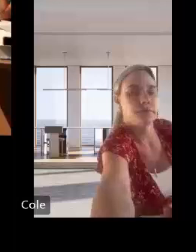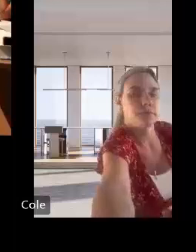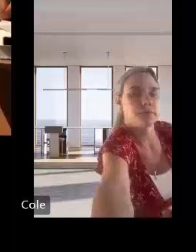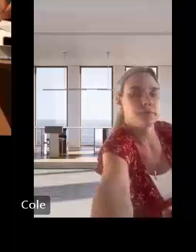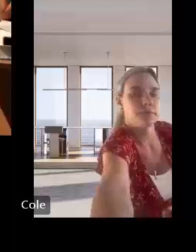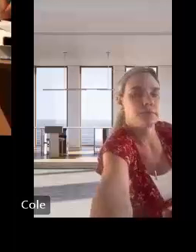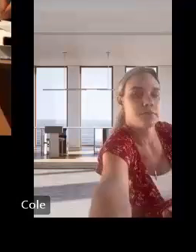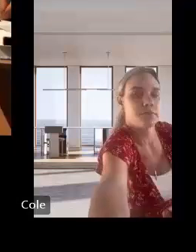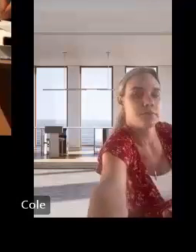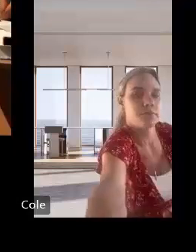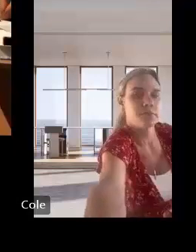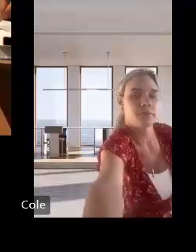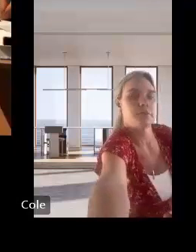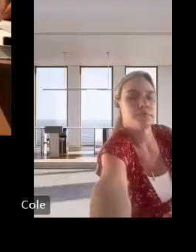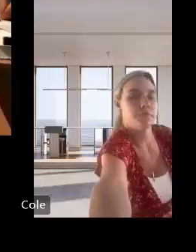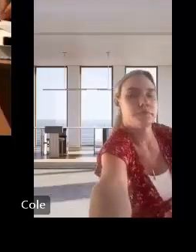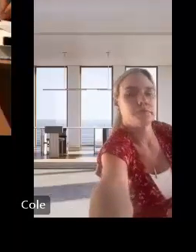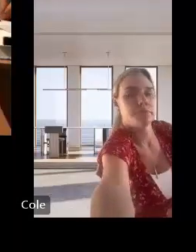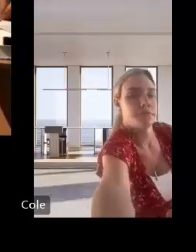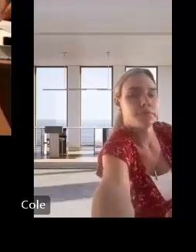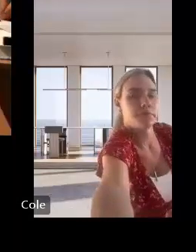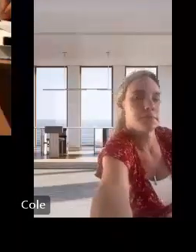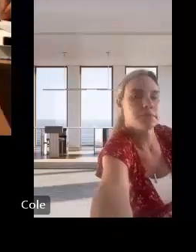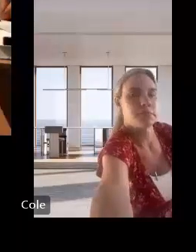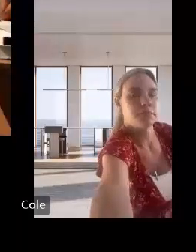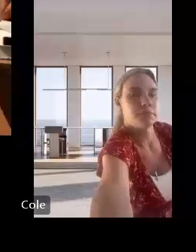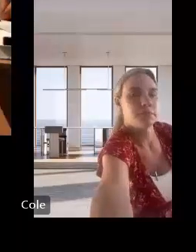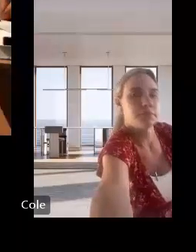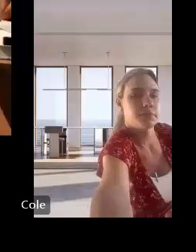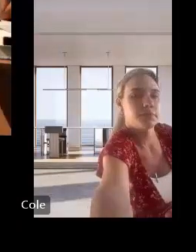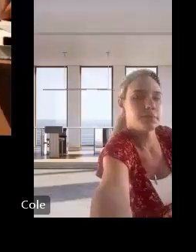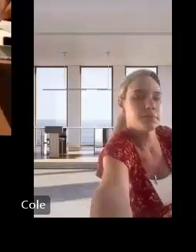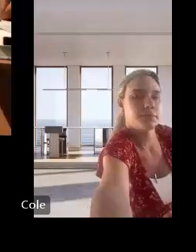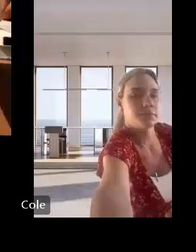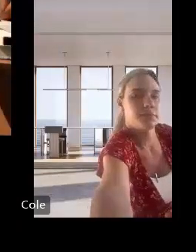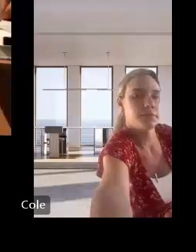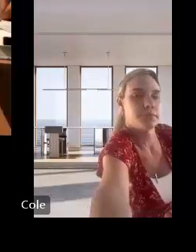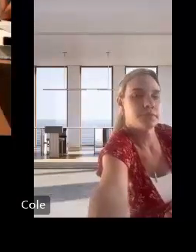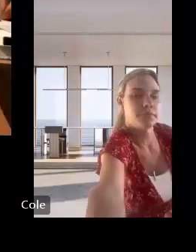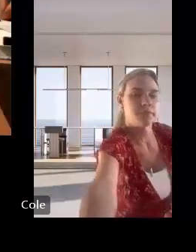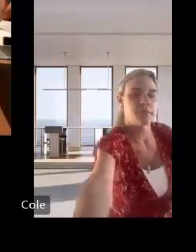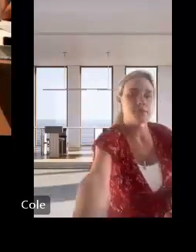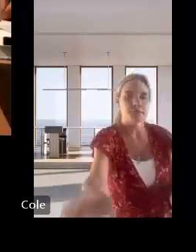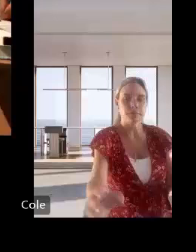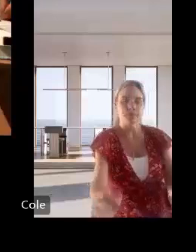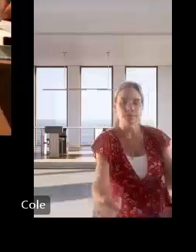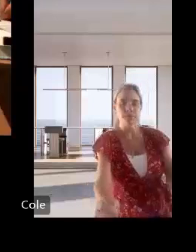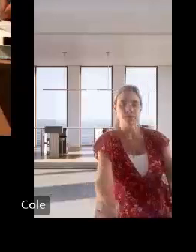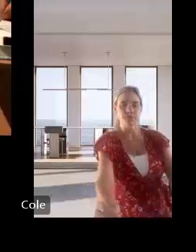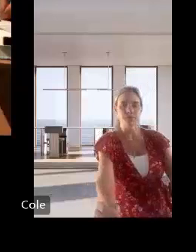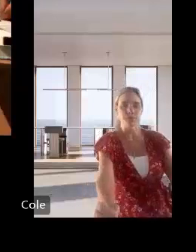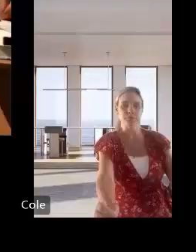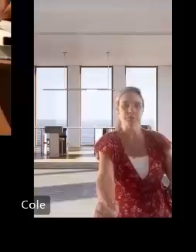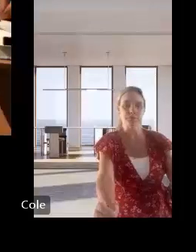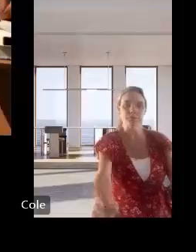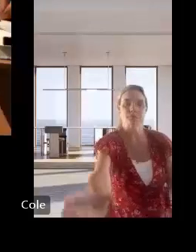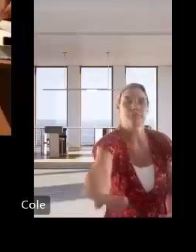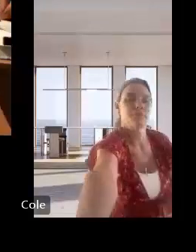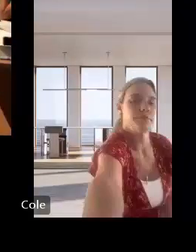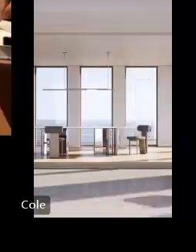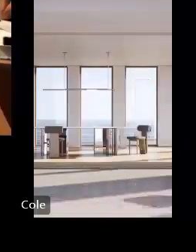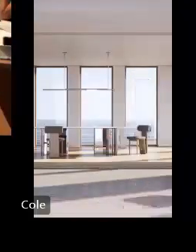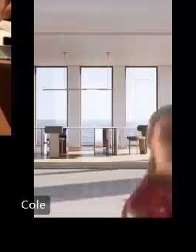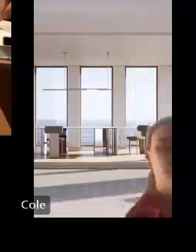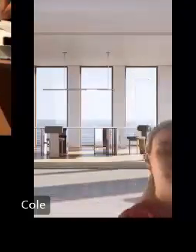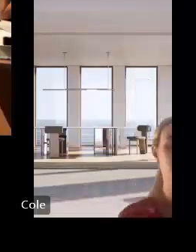students needs the support, we know that. But what I'm talking about is it's time to look beyond that, bring everybody up to